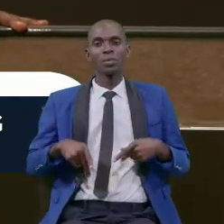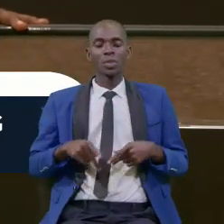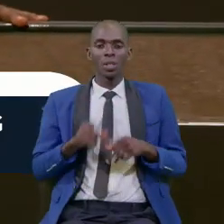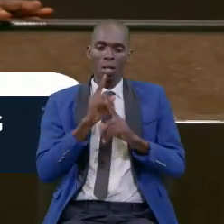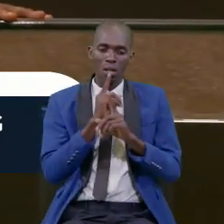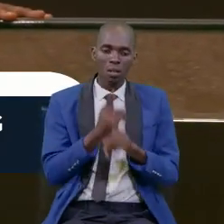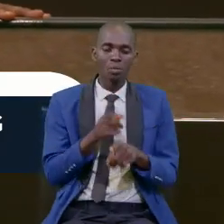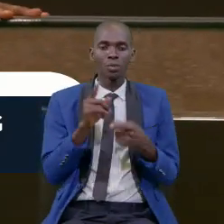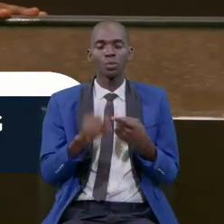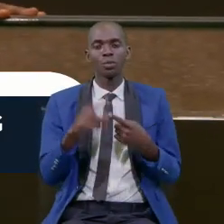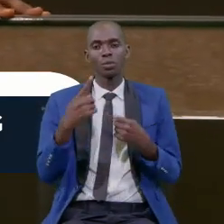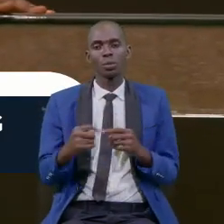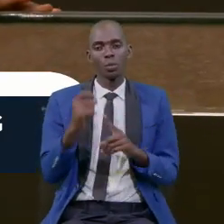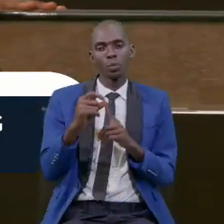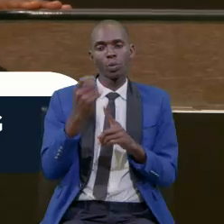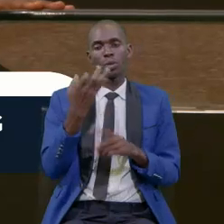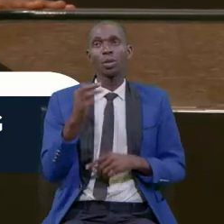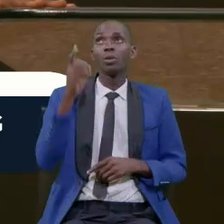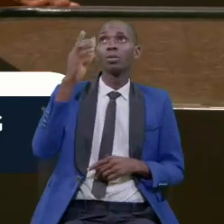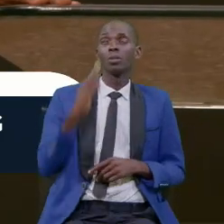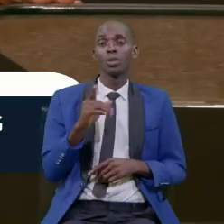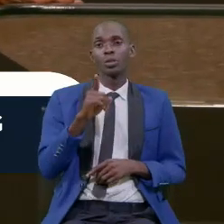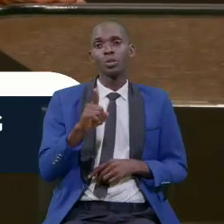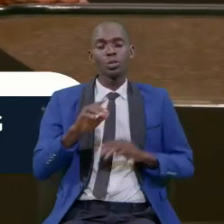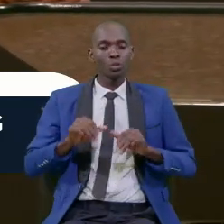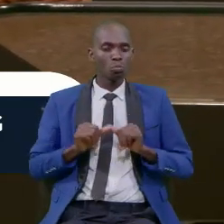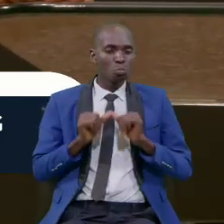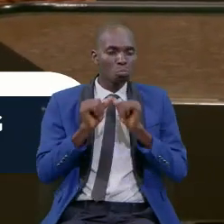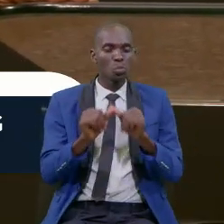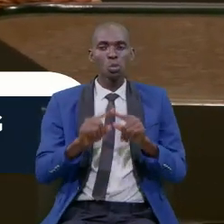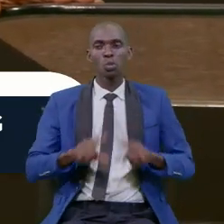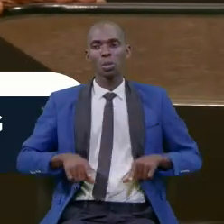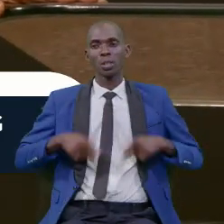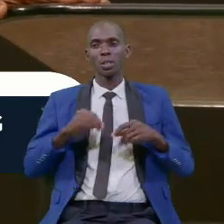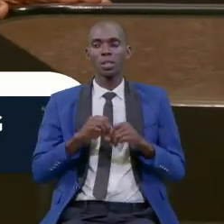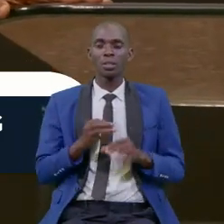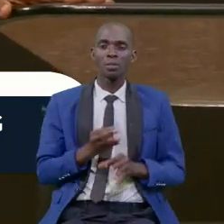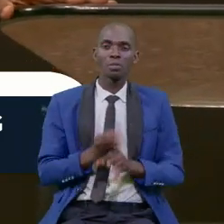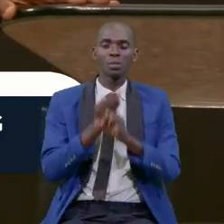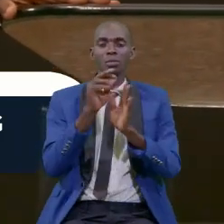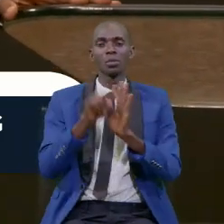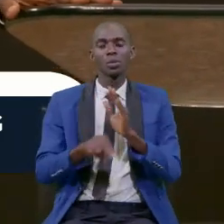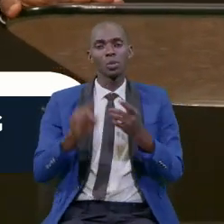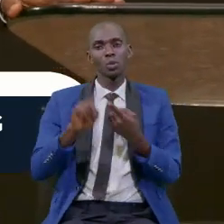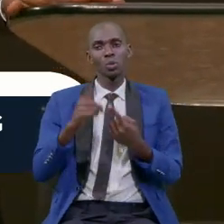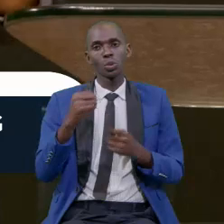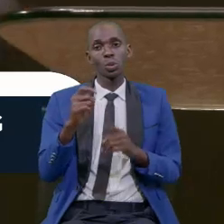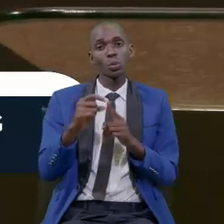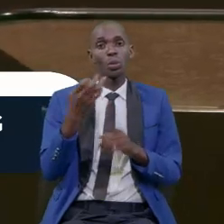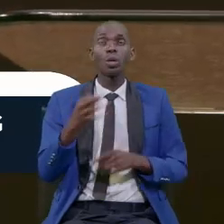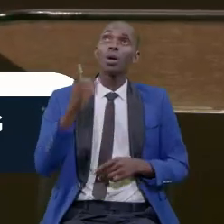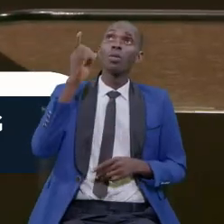to the word of God. And then you keep on living the life in faithfulness to the word of God,